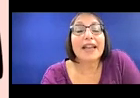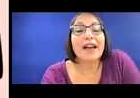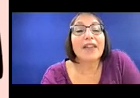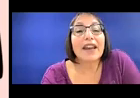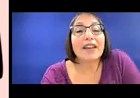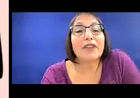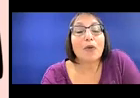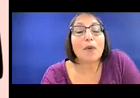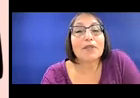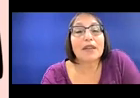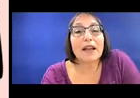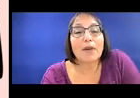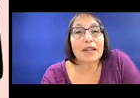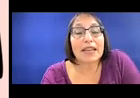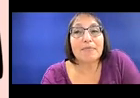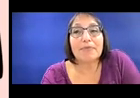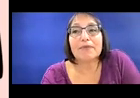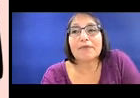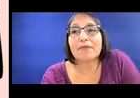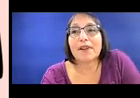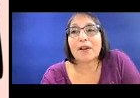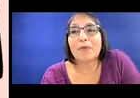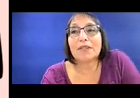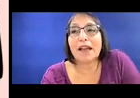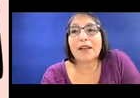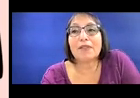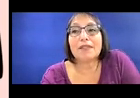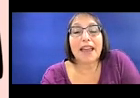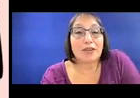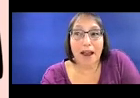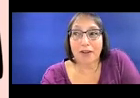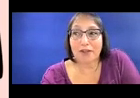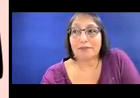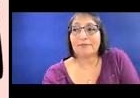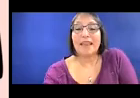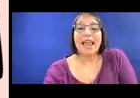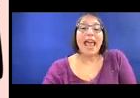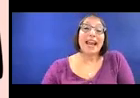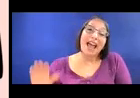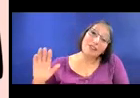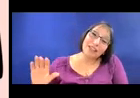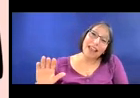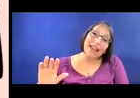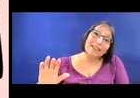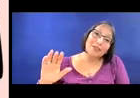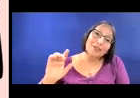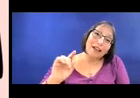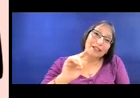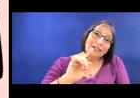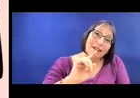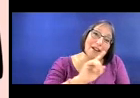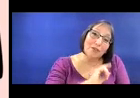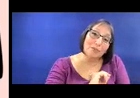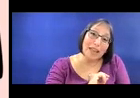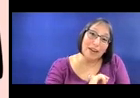And then I had to figure out what was going to, I was going to keep, recycle, and trash. And I have to say, there's lots